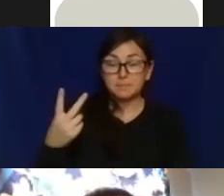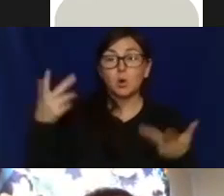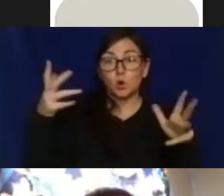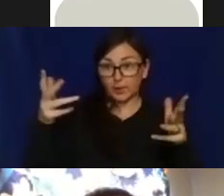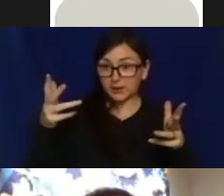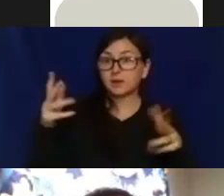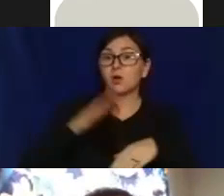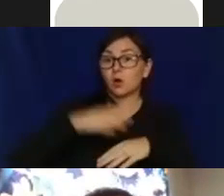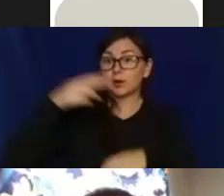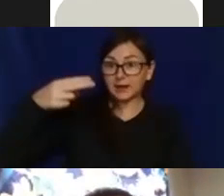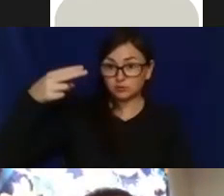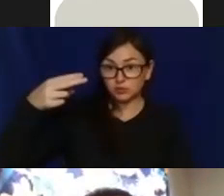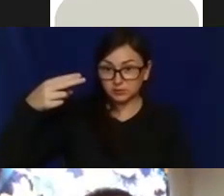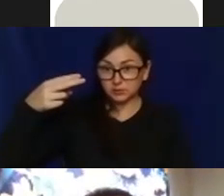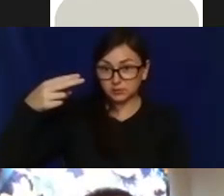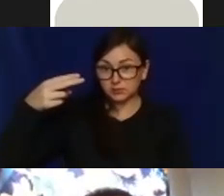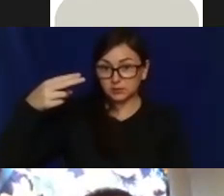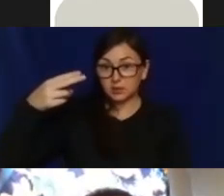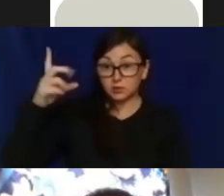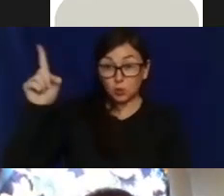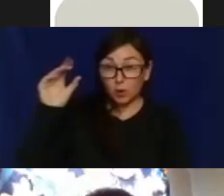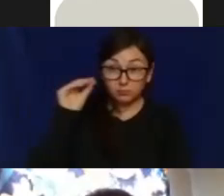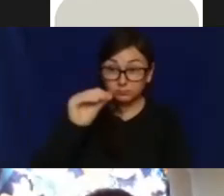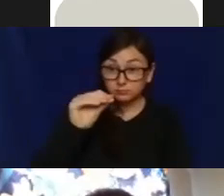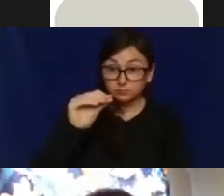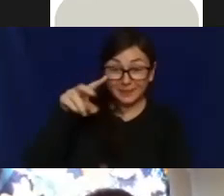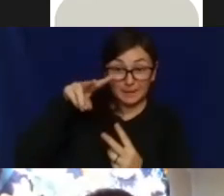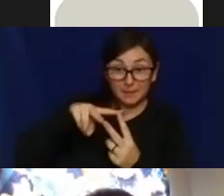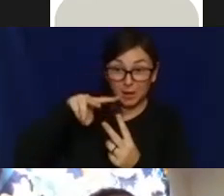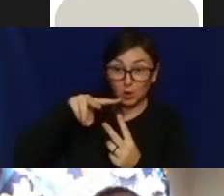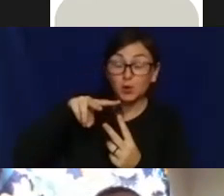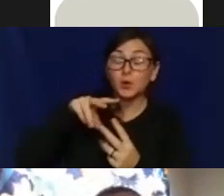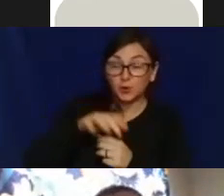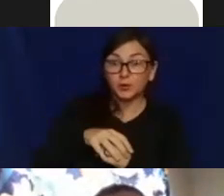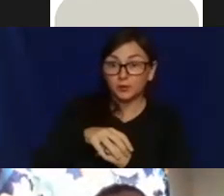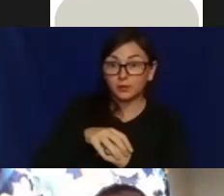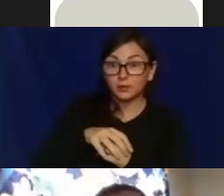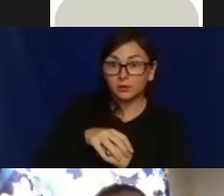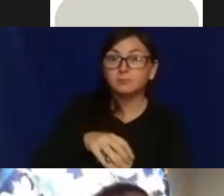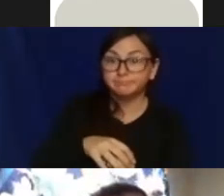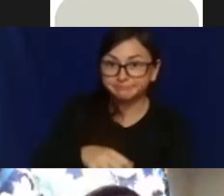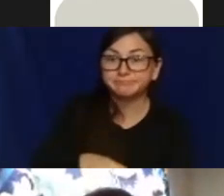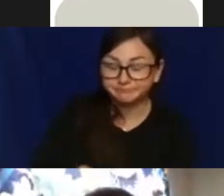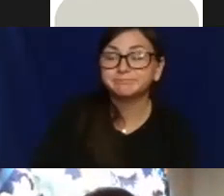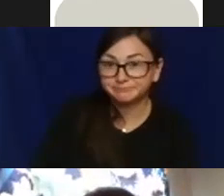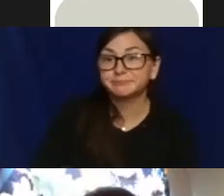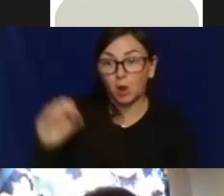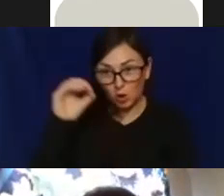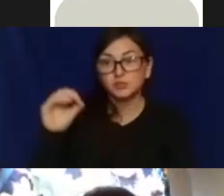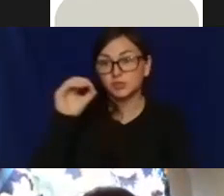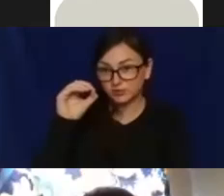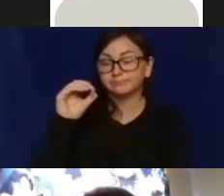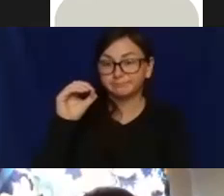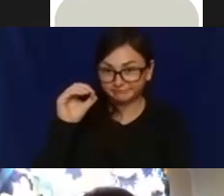So the only place I can put those two pair, is on the oxygen. Because right